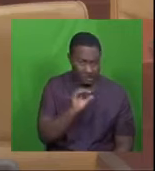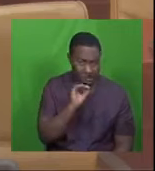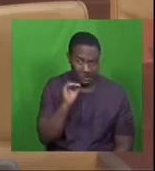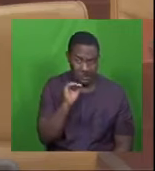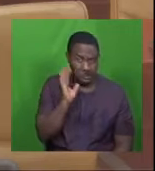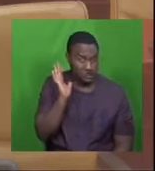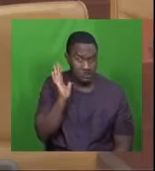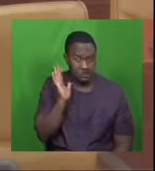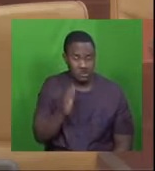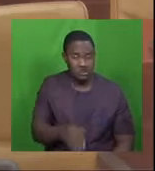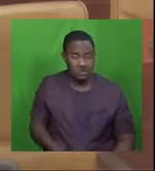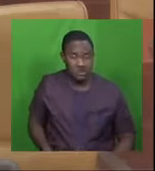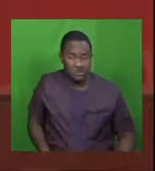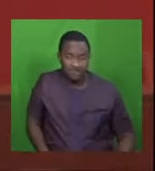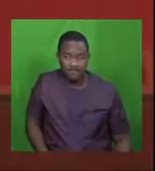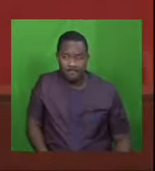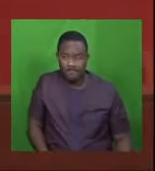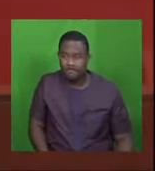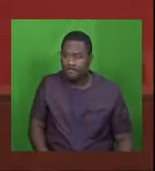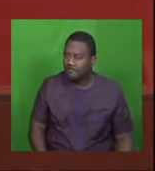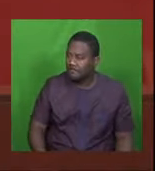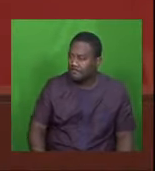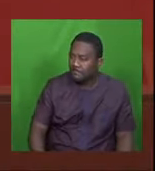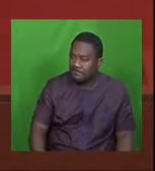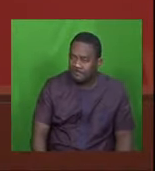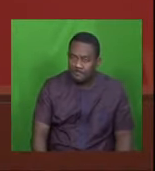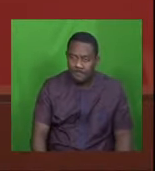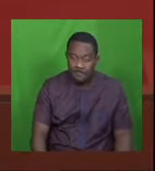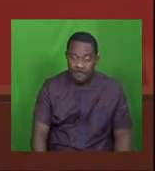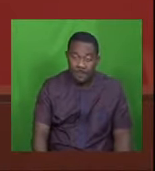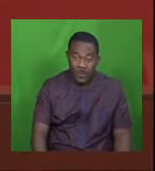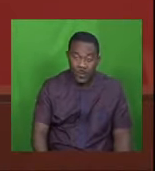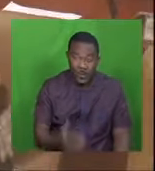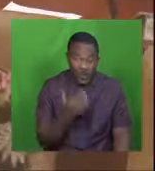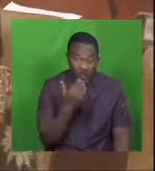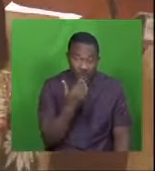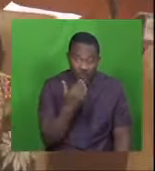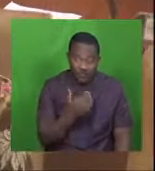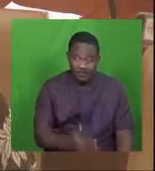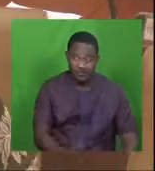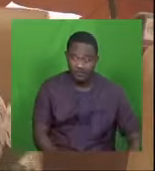well. Yes, I will continue. Thank you very much, Mr.